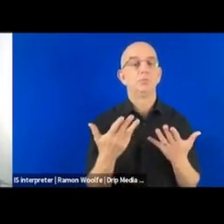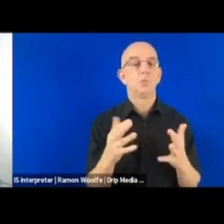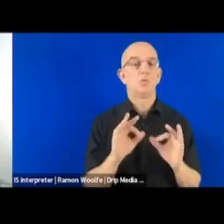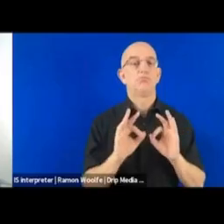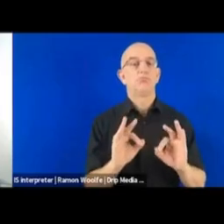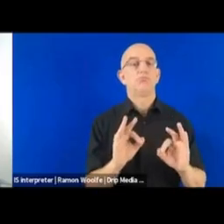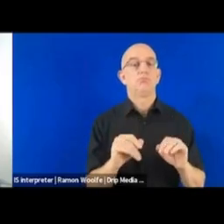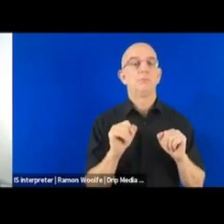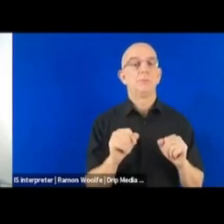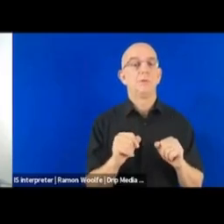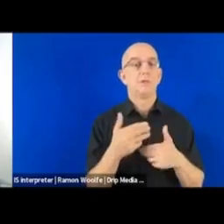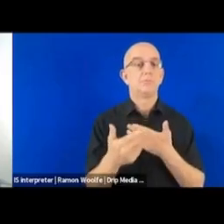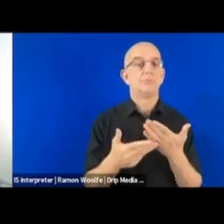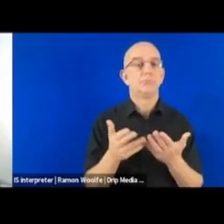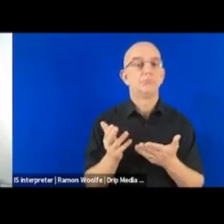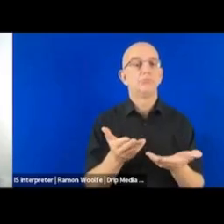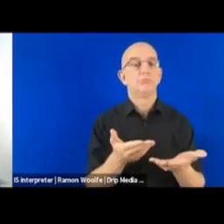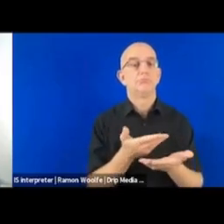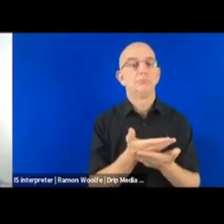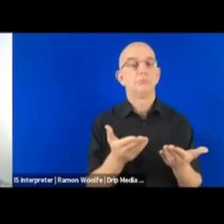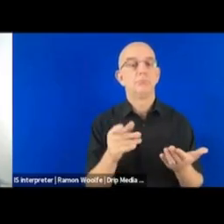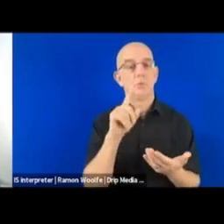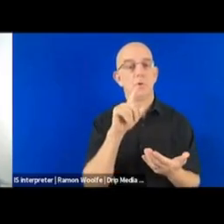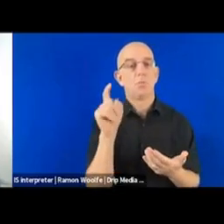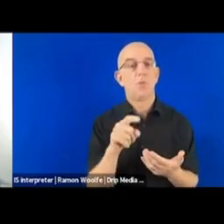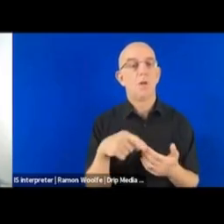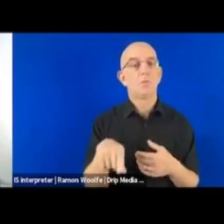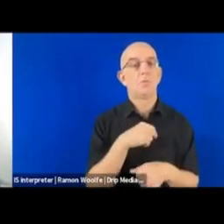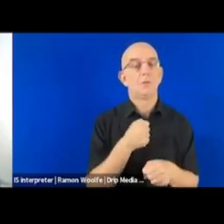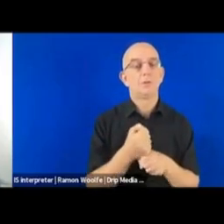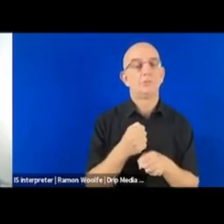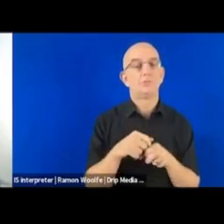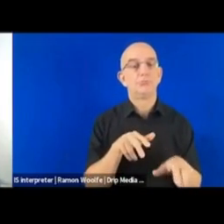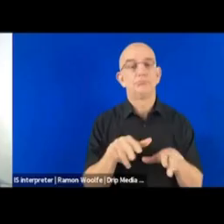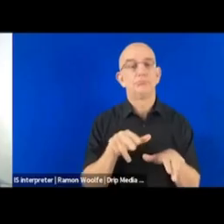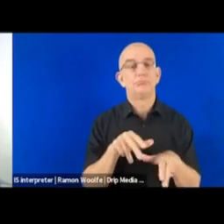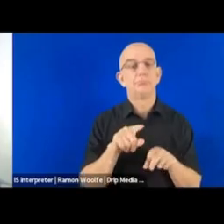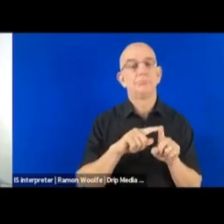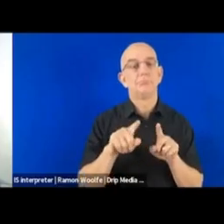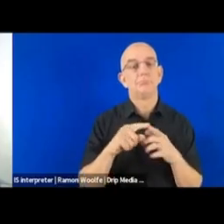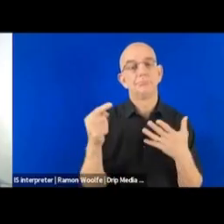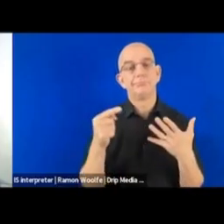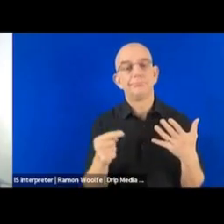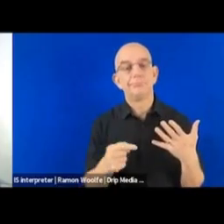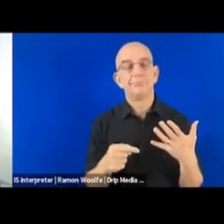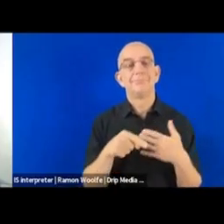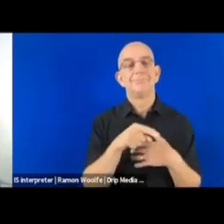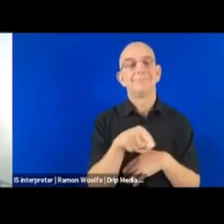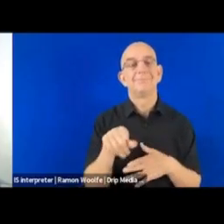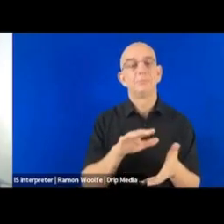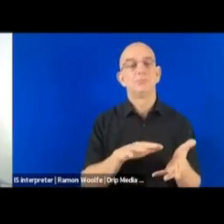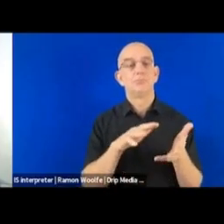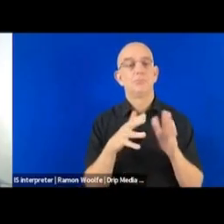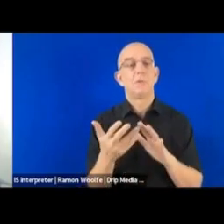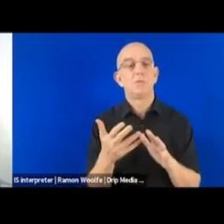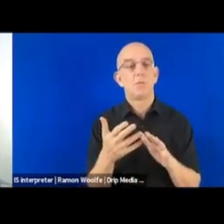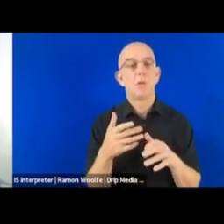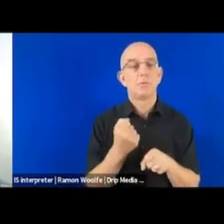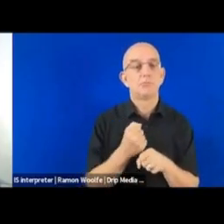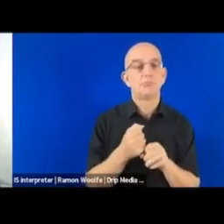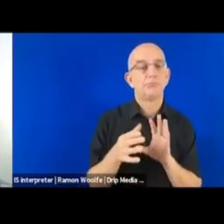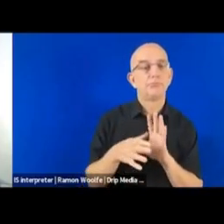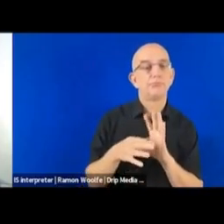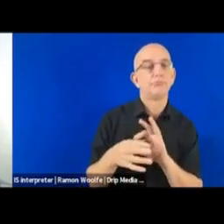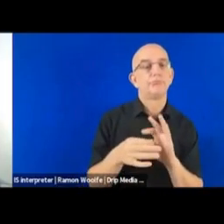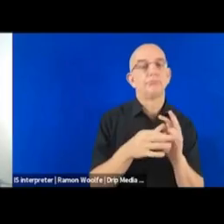and even since we are training these frontline workers who are helping in the delivery of services in various districts in